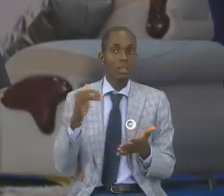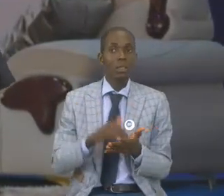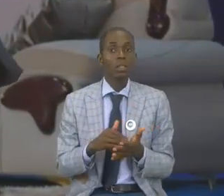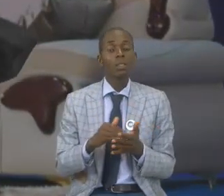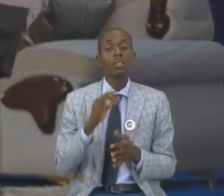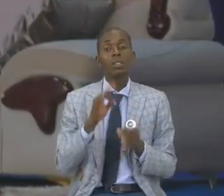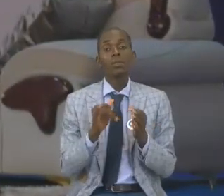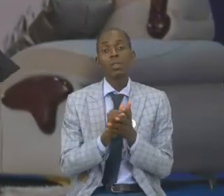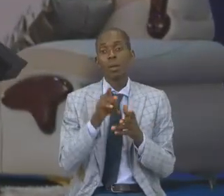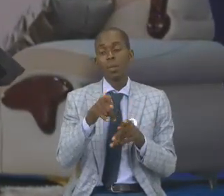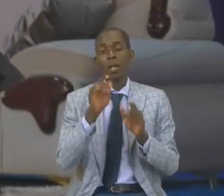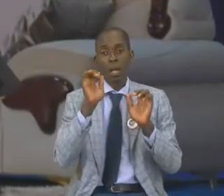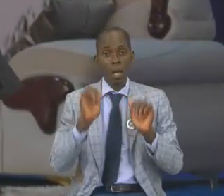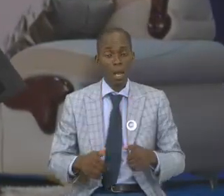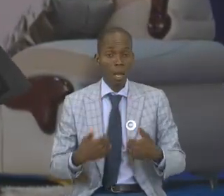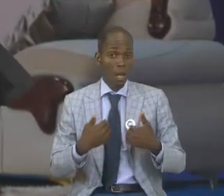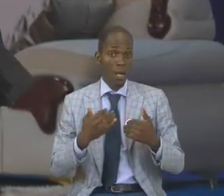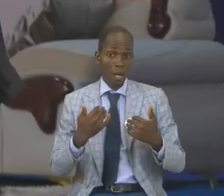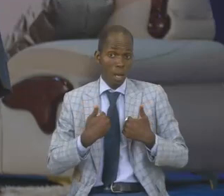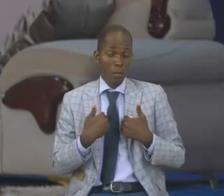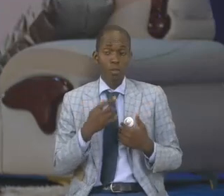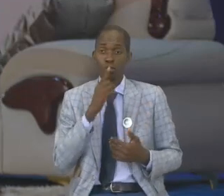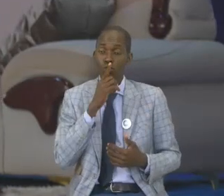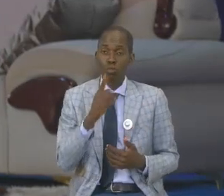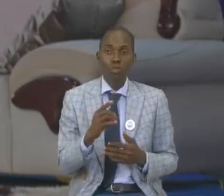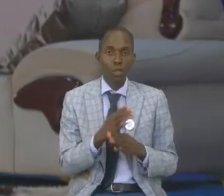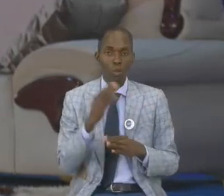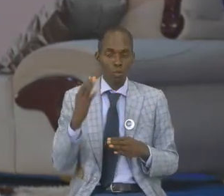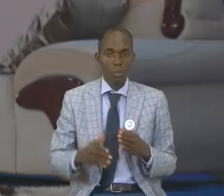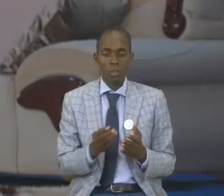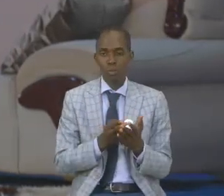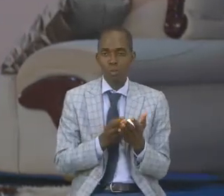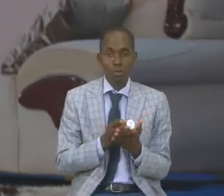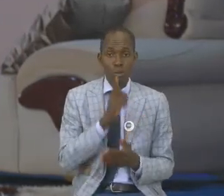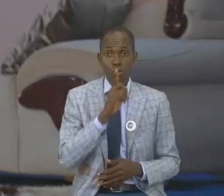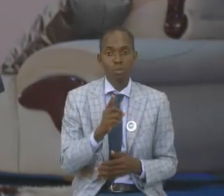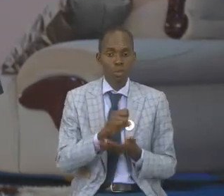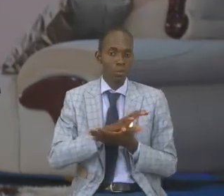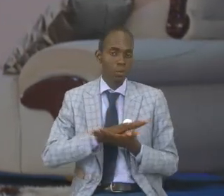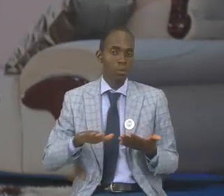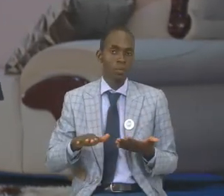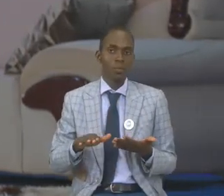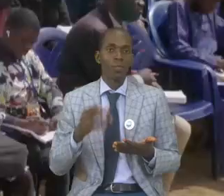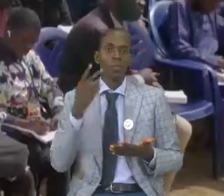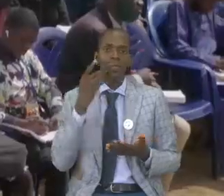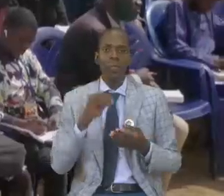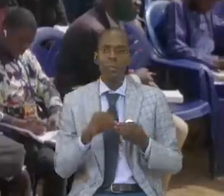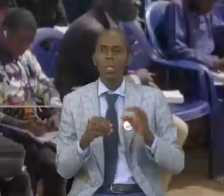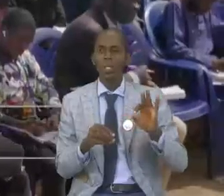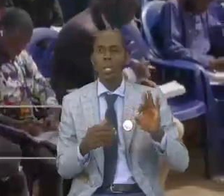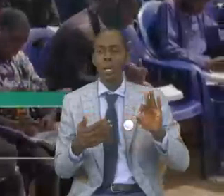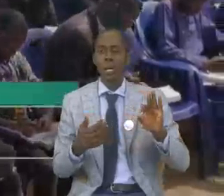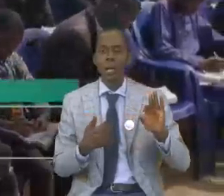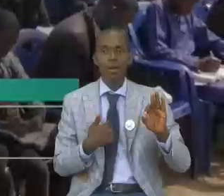real sanctification, exemplary sanctification. Number 9, he had effective